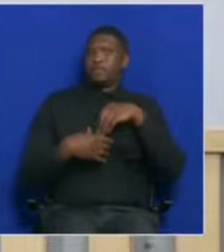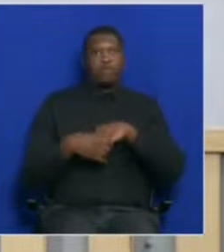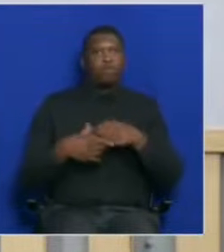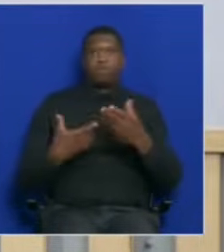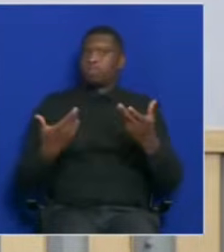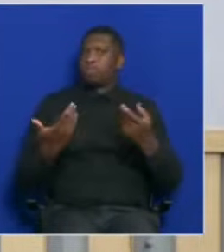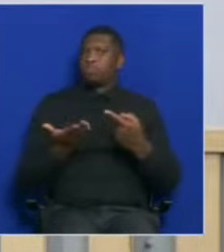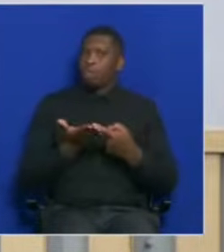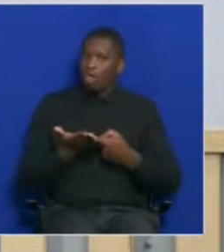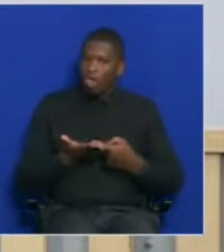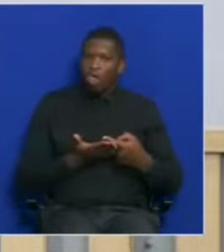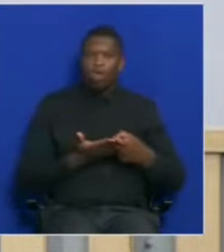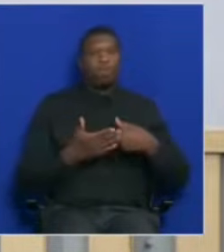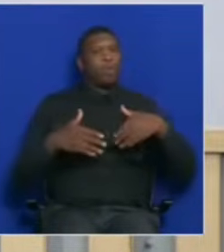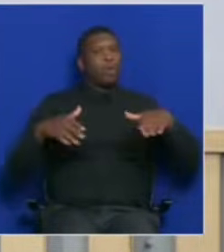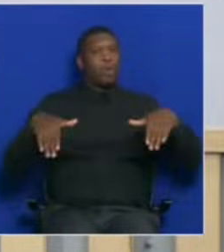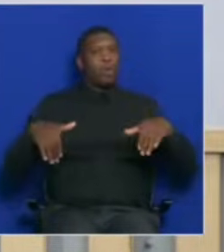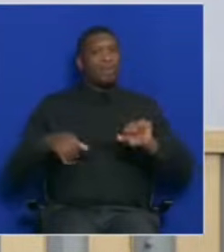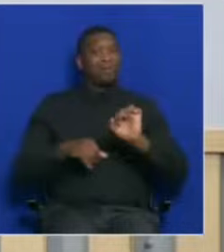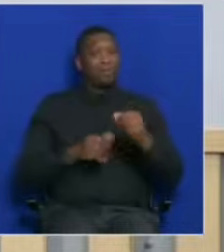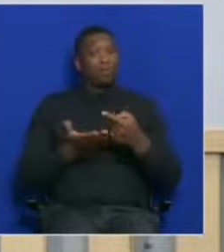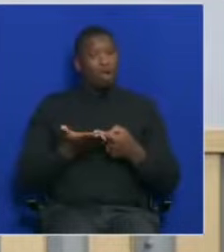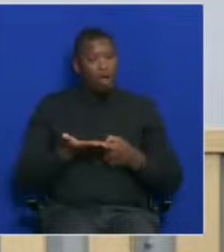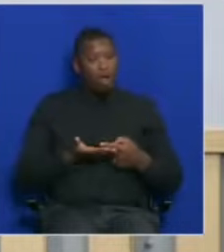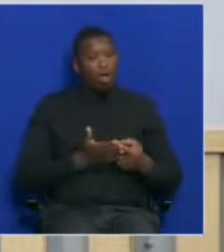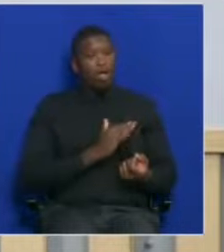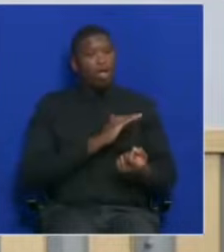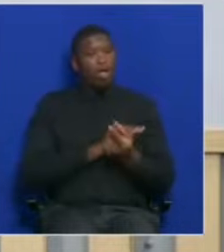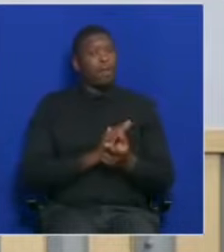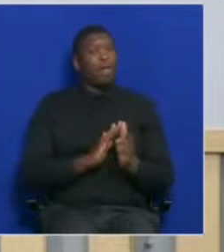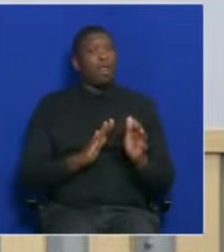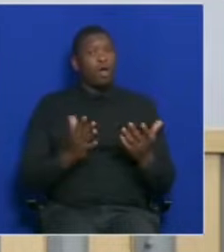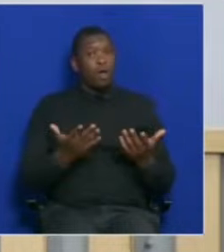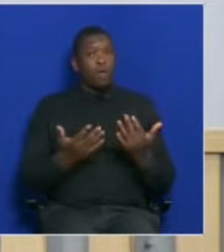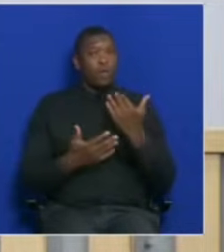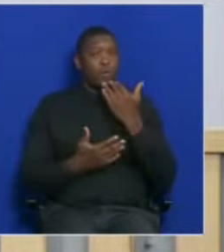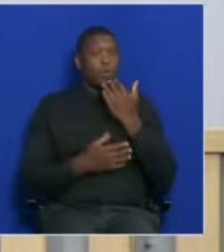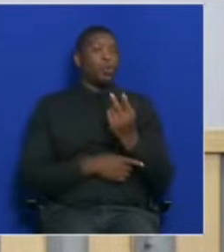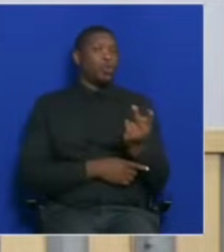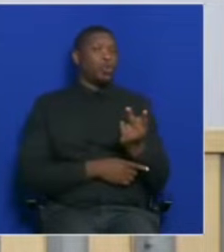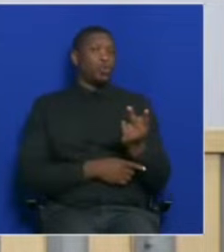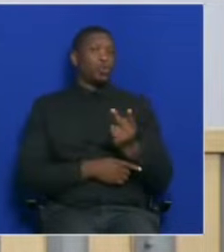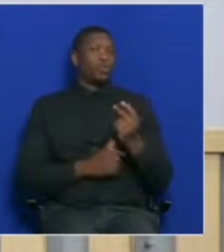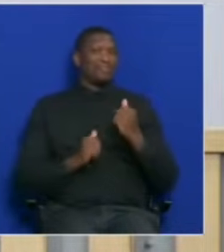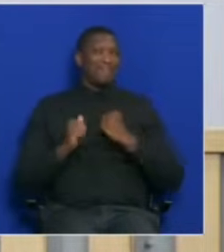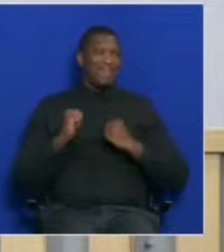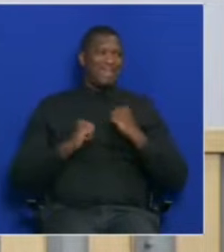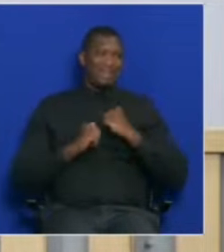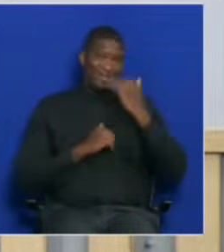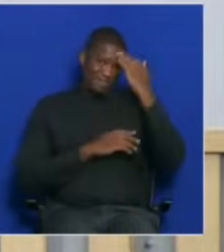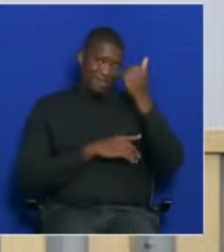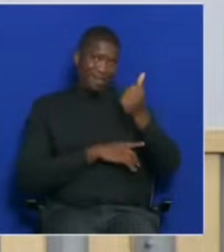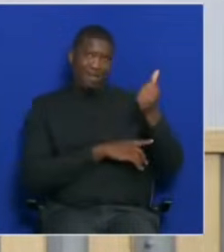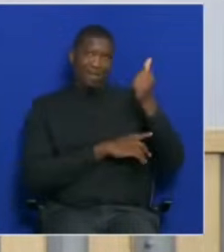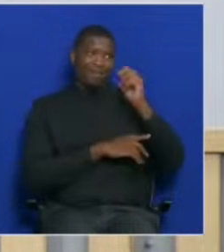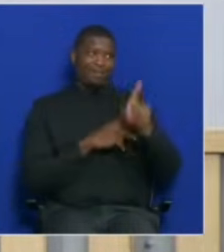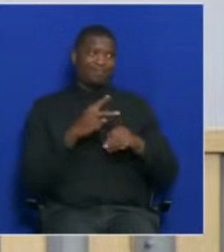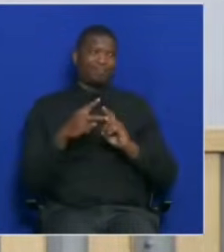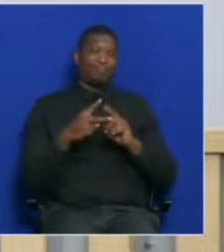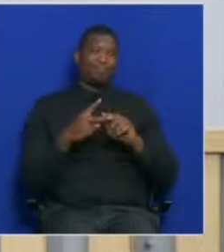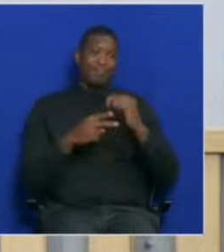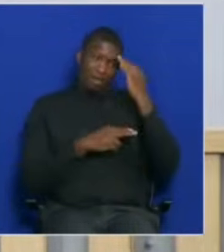deliberations happened between the two, the acting head and the head of ID at the time, Advocate